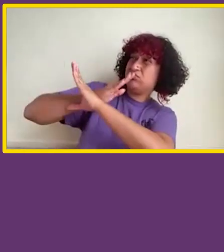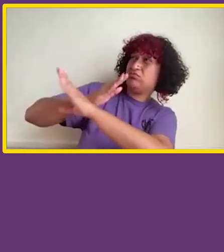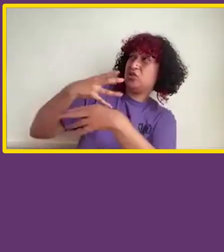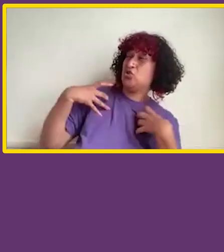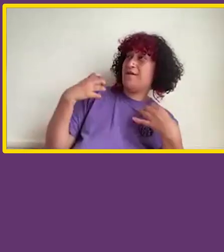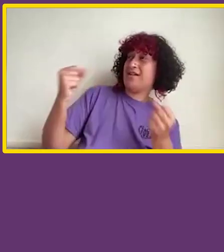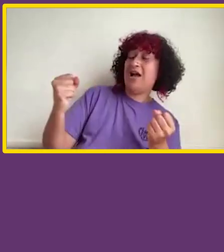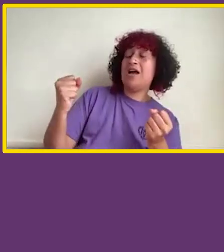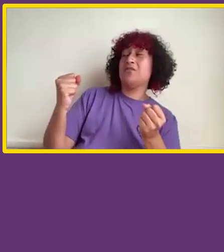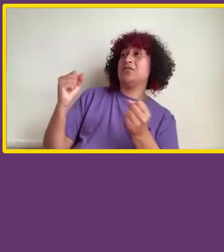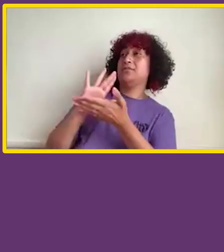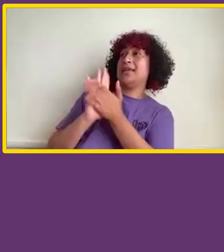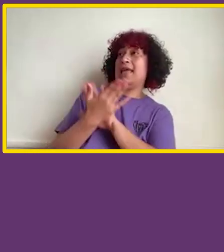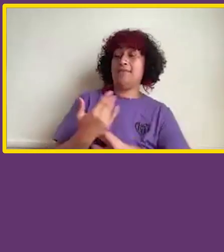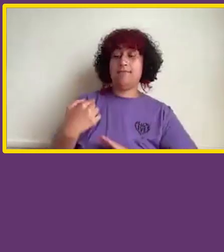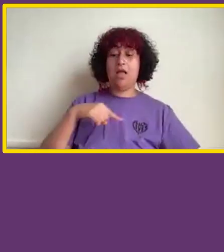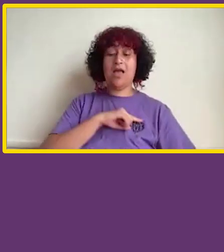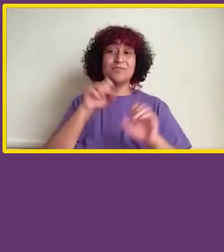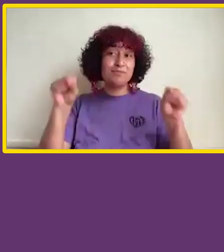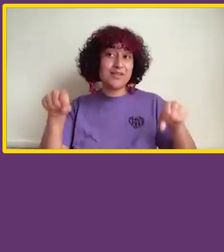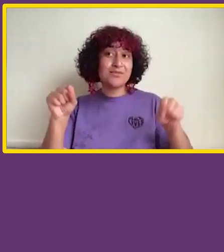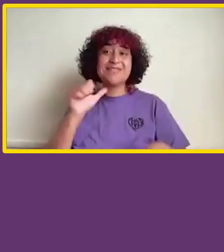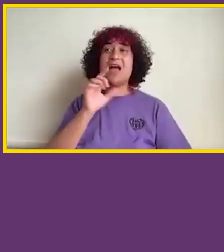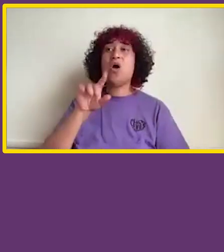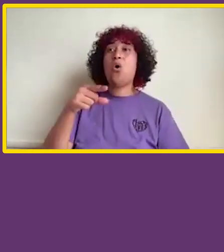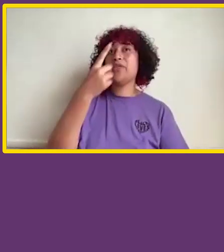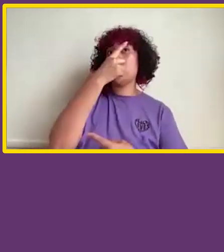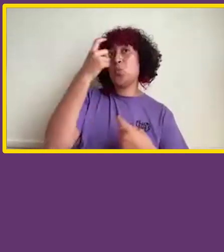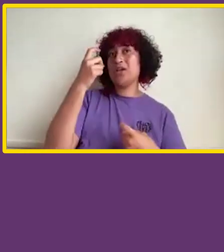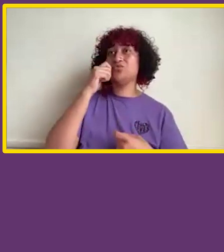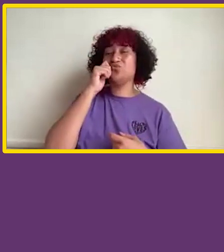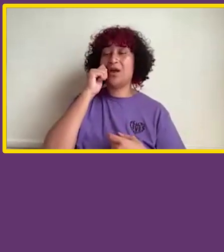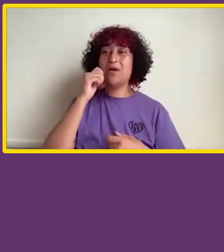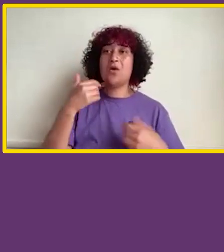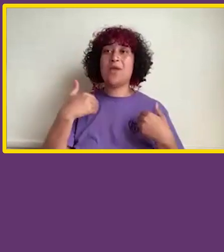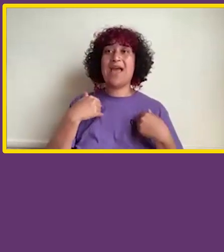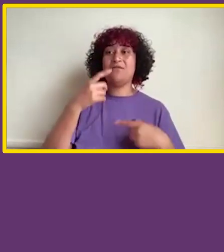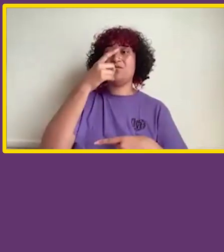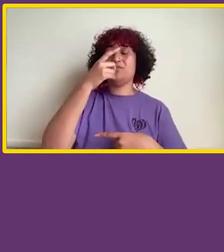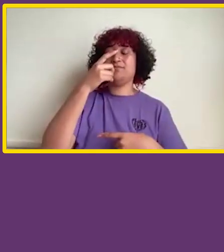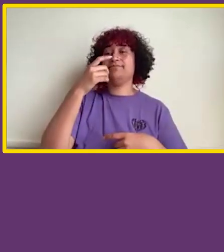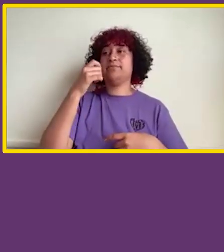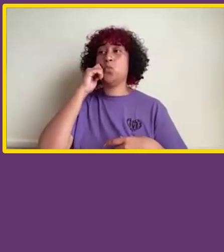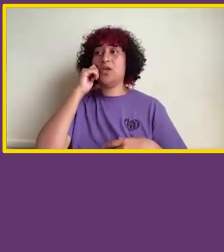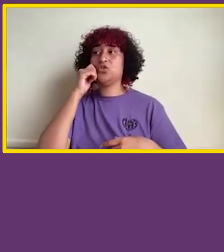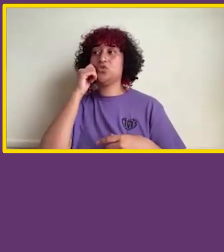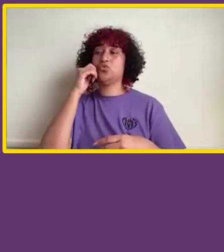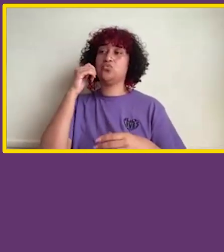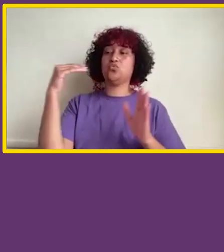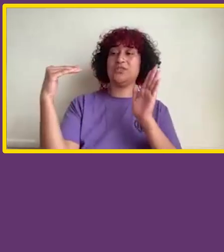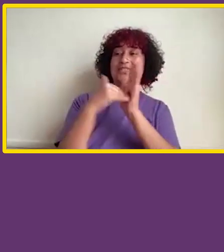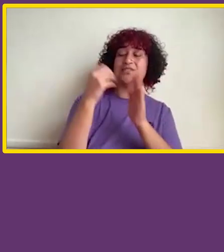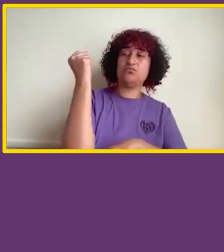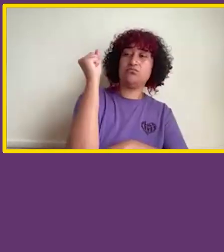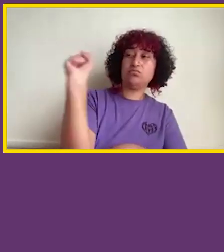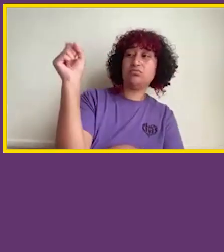extent, which made us possible. So it's not just that we have that racial trauma, we also have the racial resistance and wisdom of